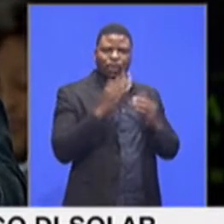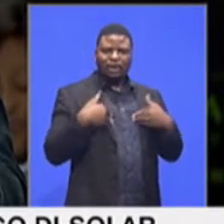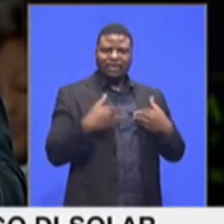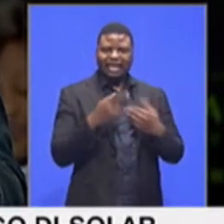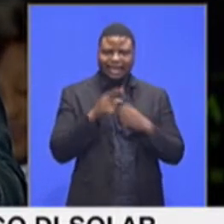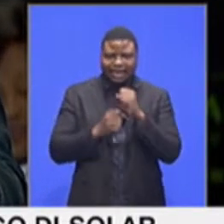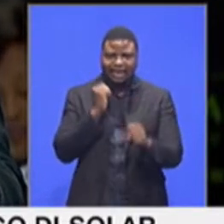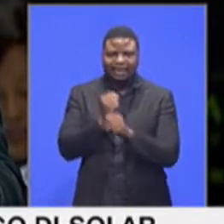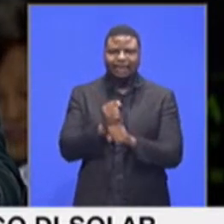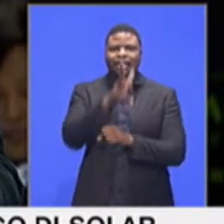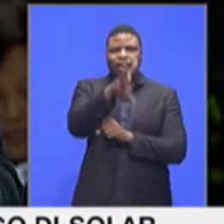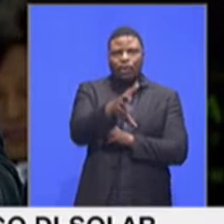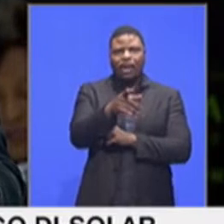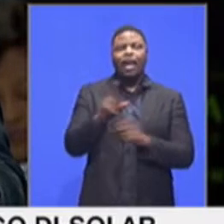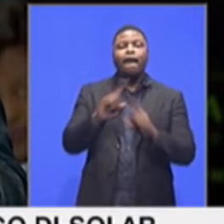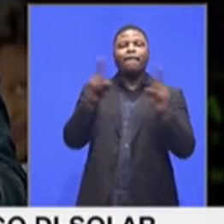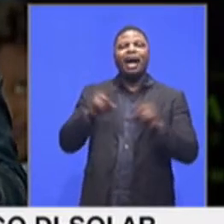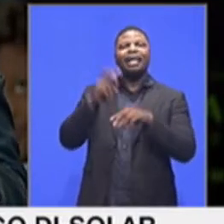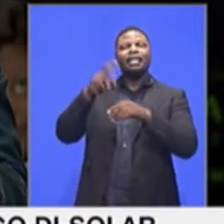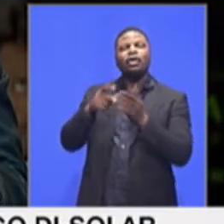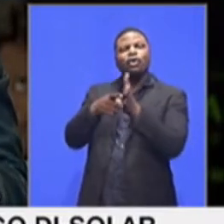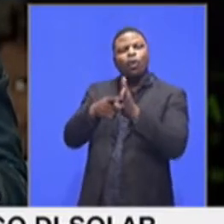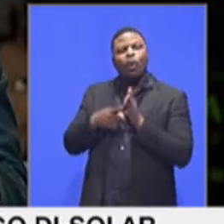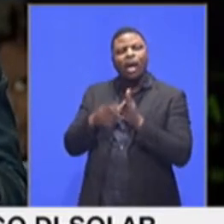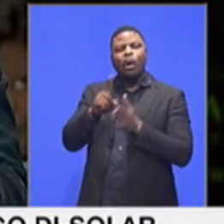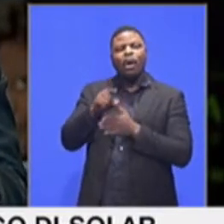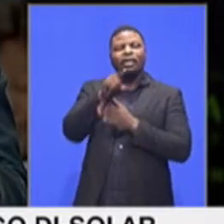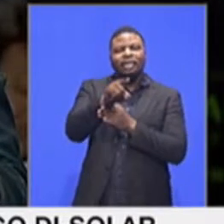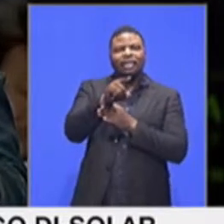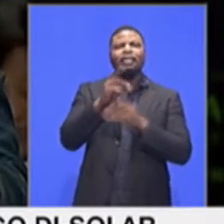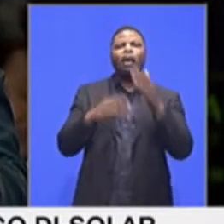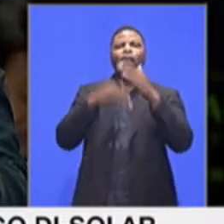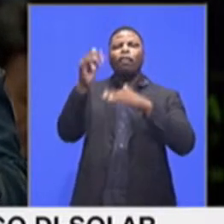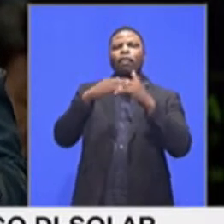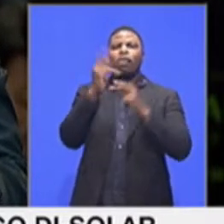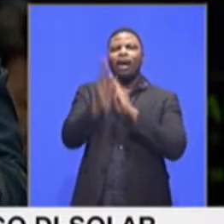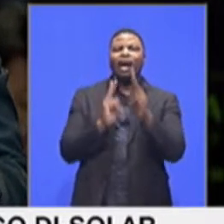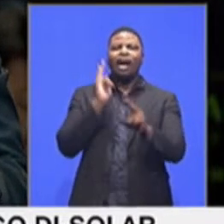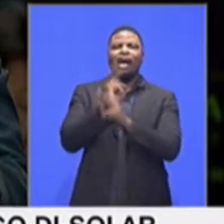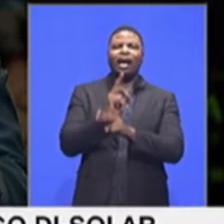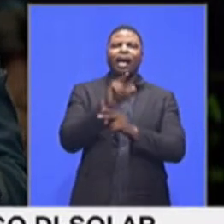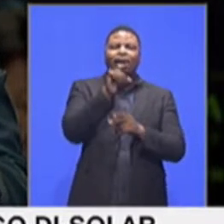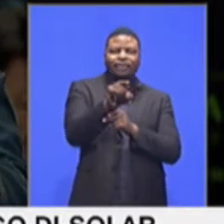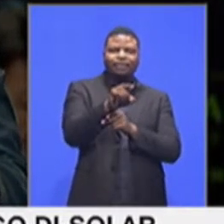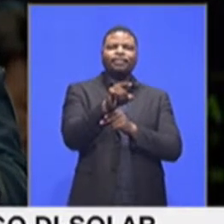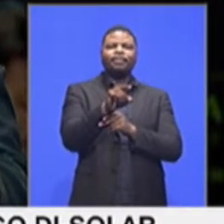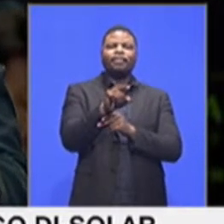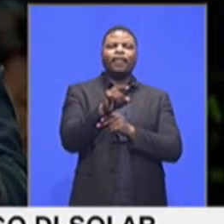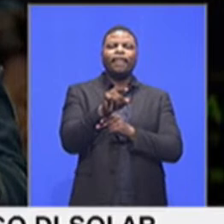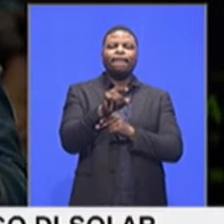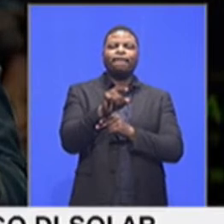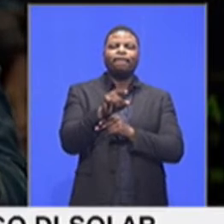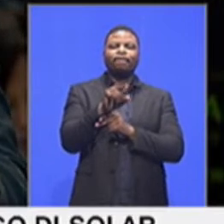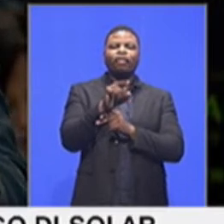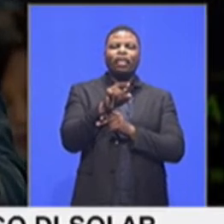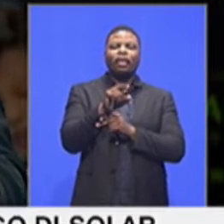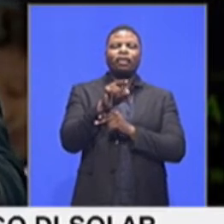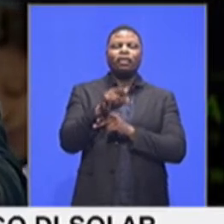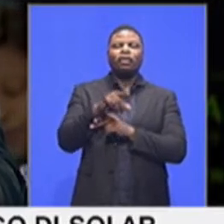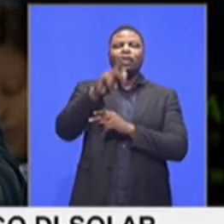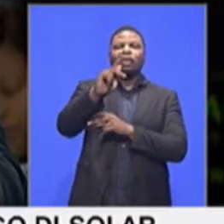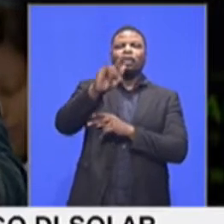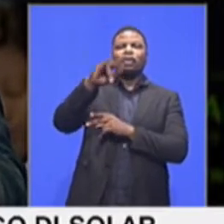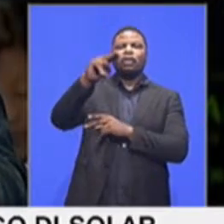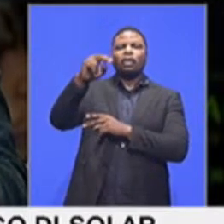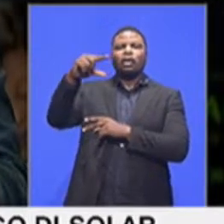may be required to ramp up implementation. Site establishment for the Kenwelliam Dams project